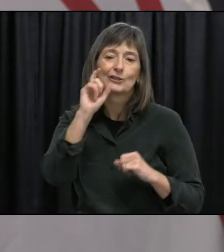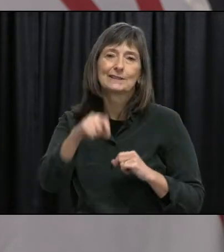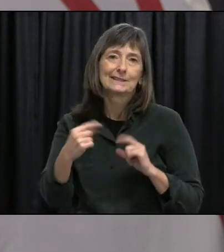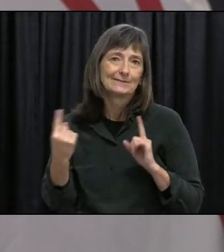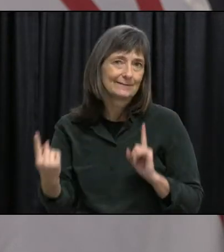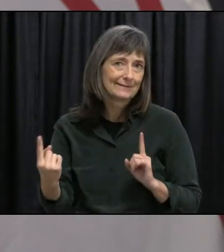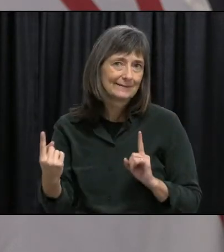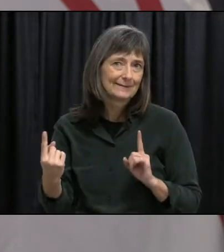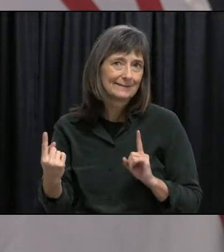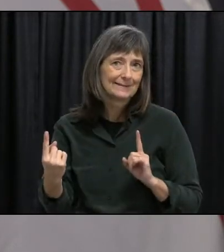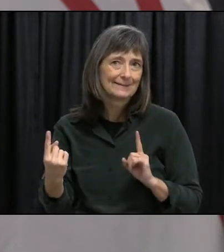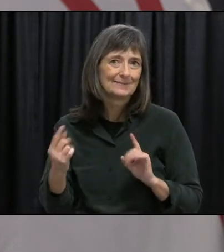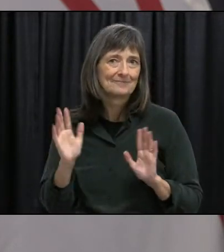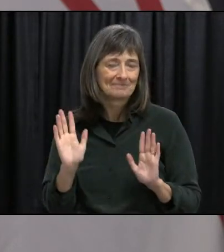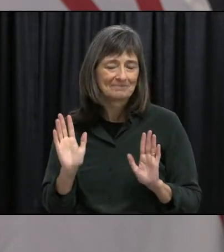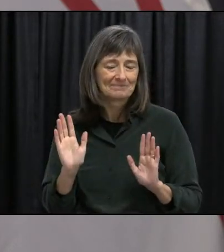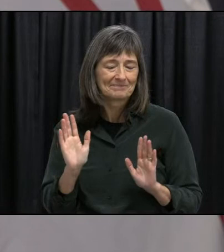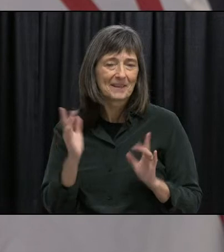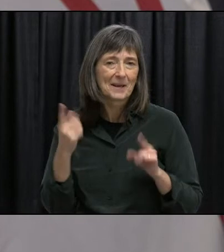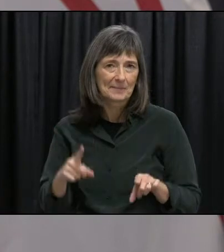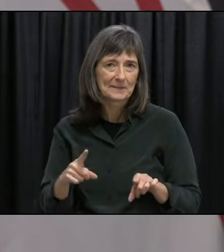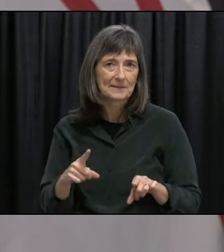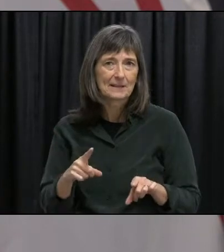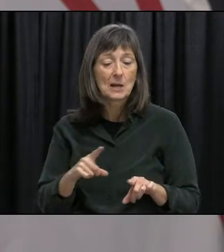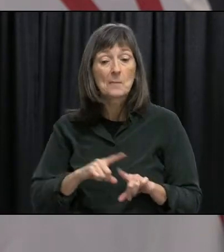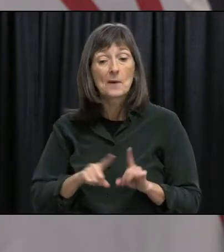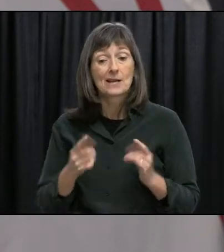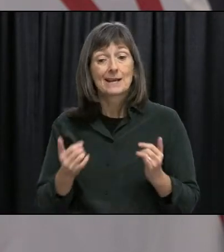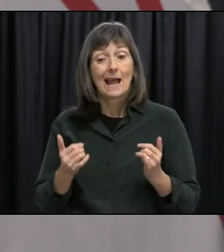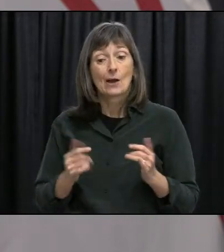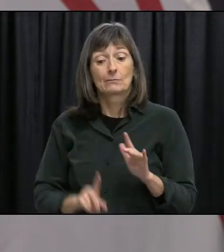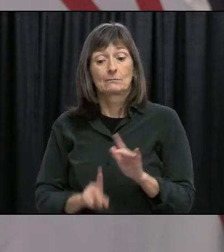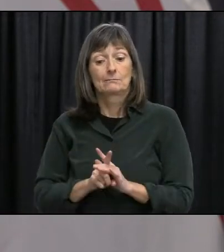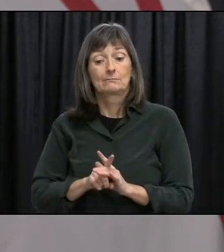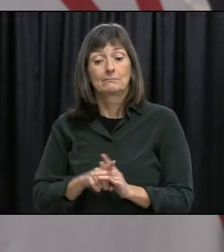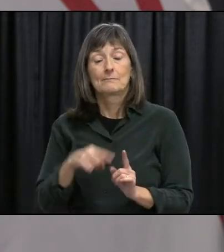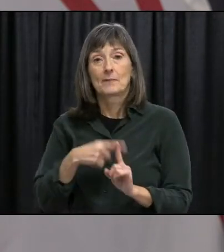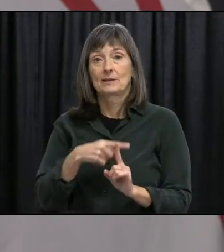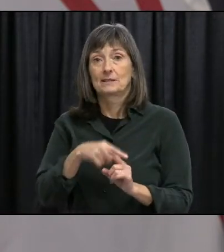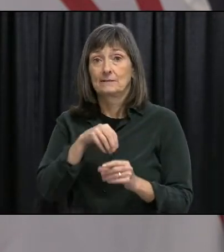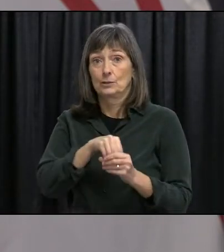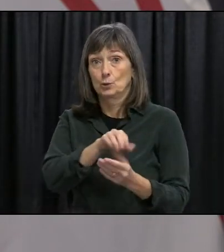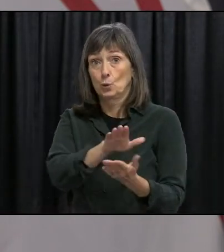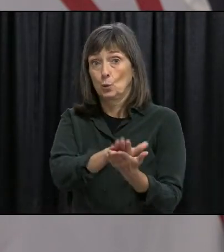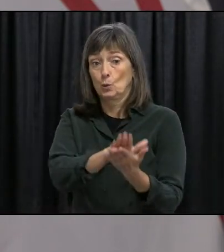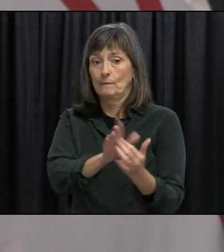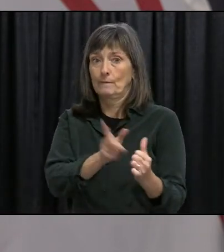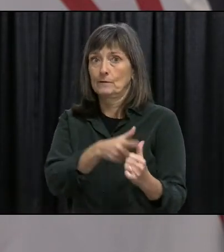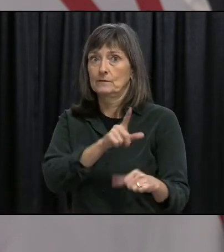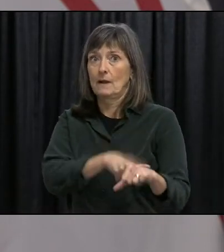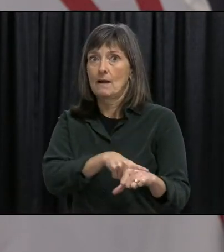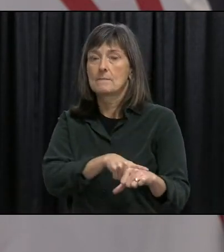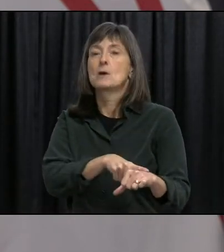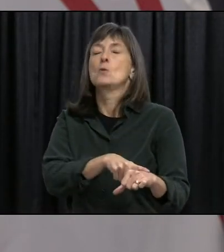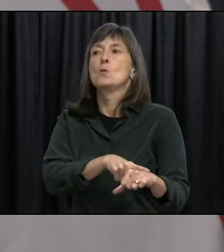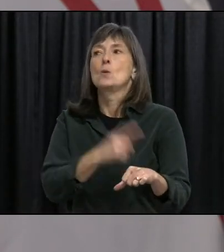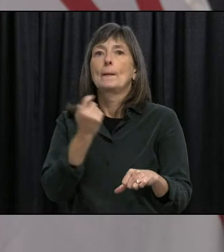fact that we're seeing a rising number, the fact that it's the first case in a school, it is a good time